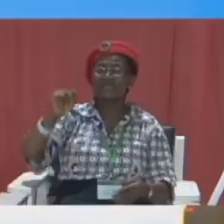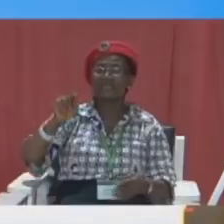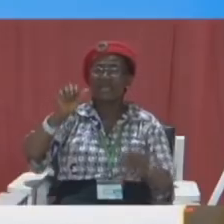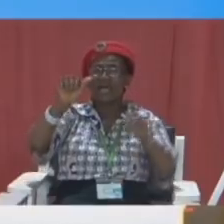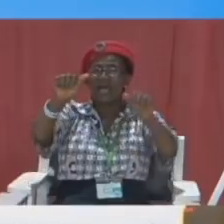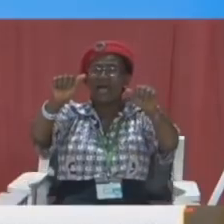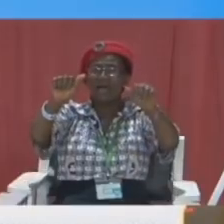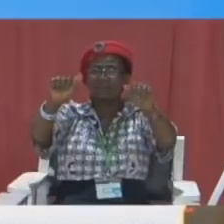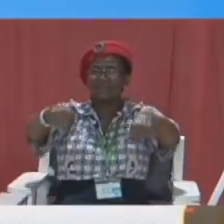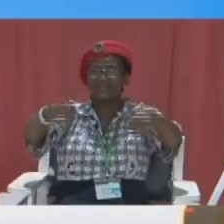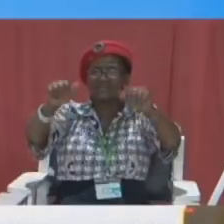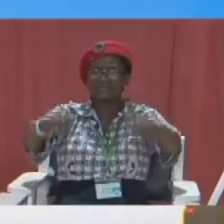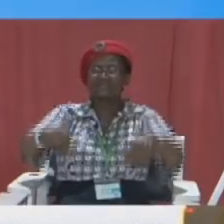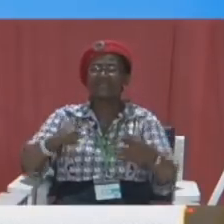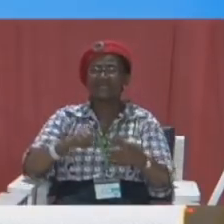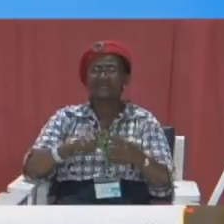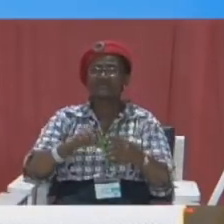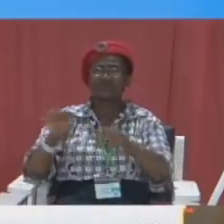to